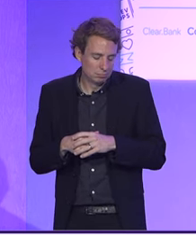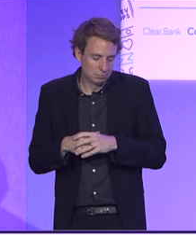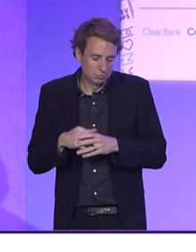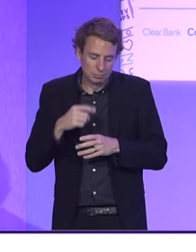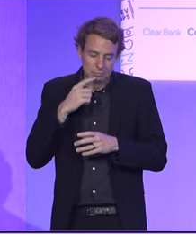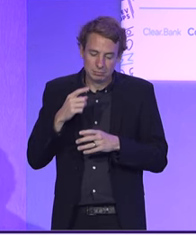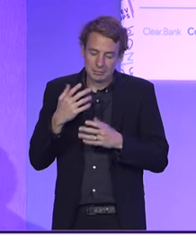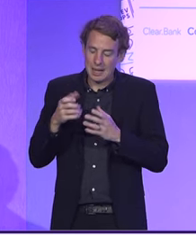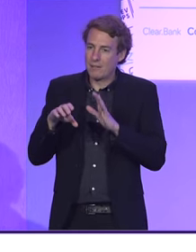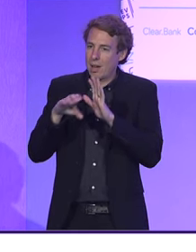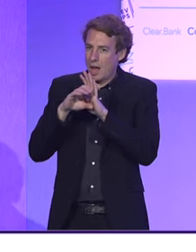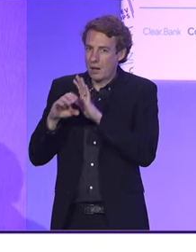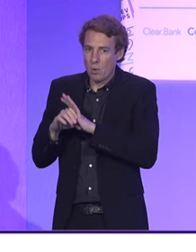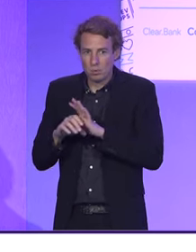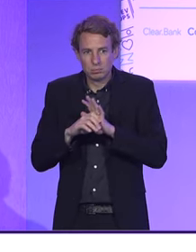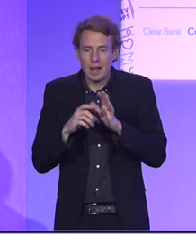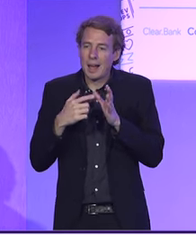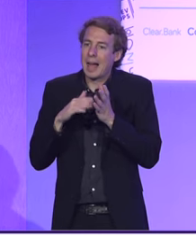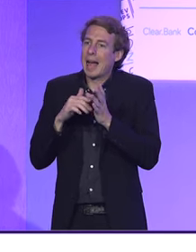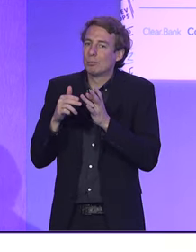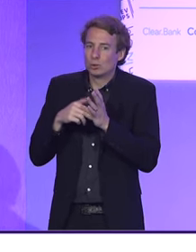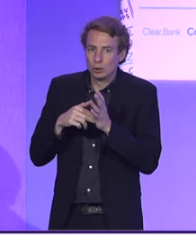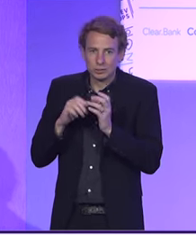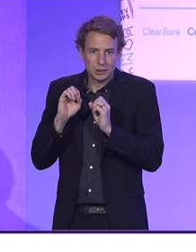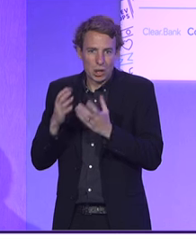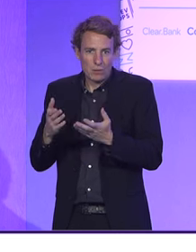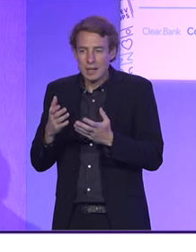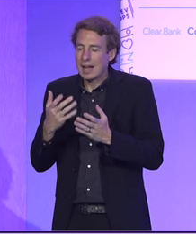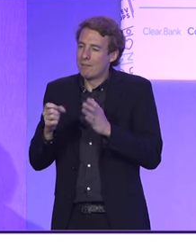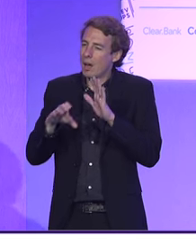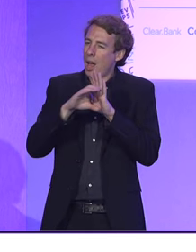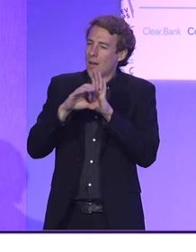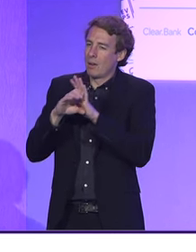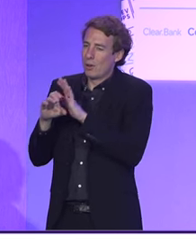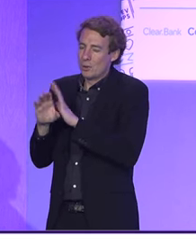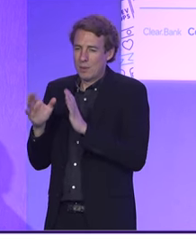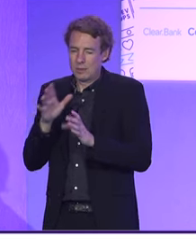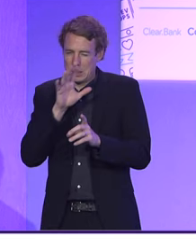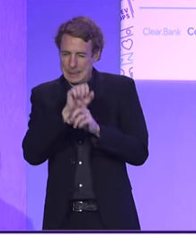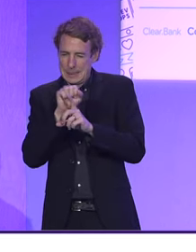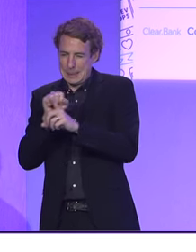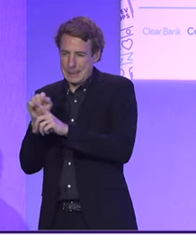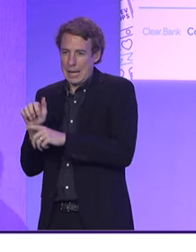you an icon of Amazon service and you have to figure out what it is. But I think this is CloudWatch.